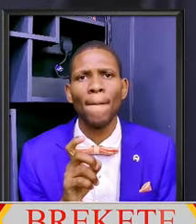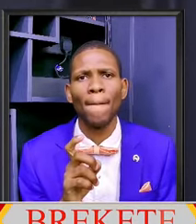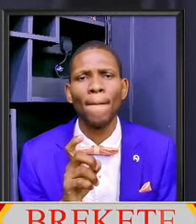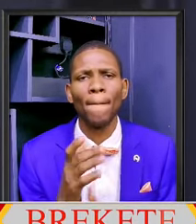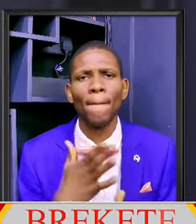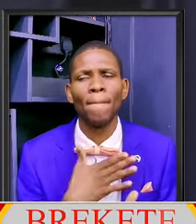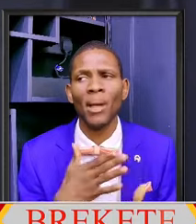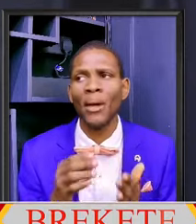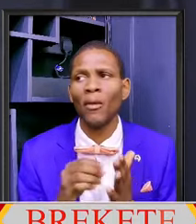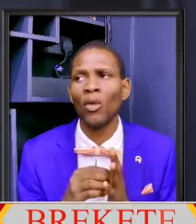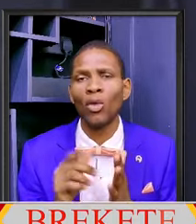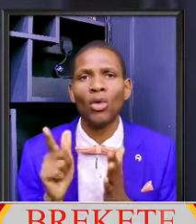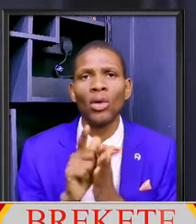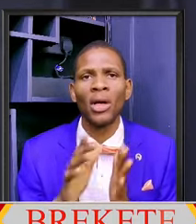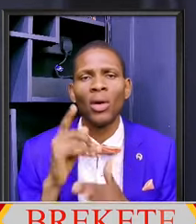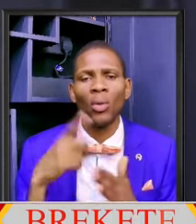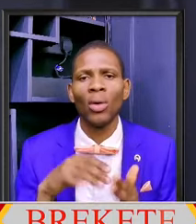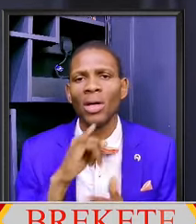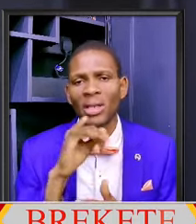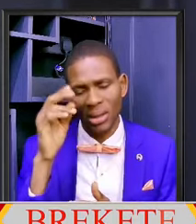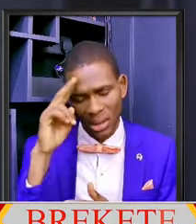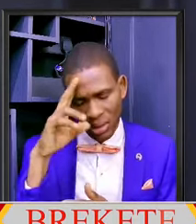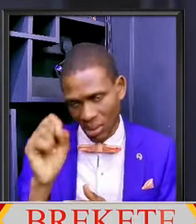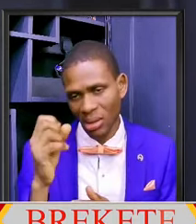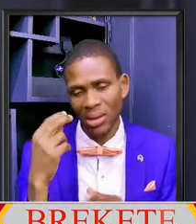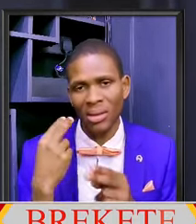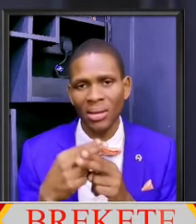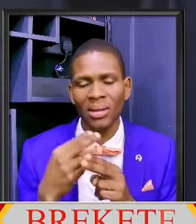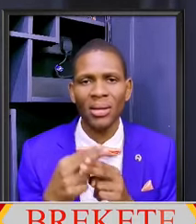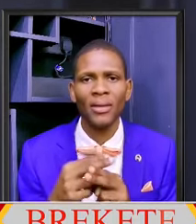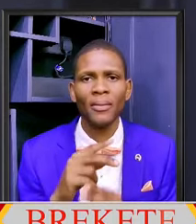My own lawyer. What him be his name?